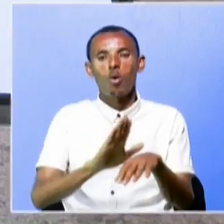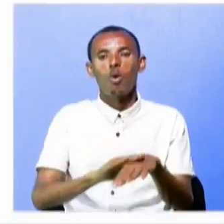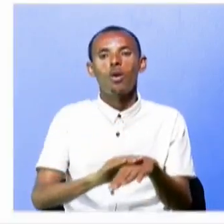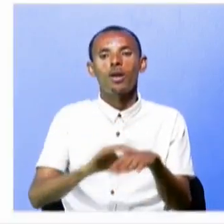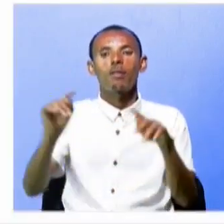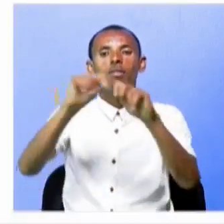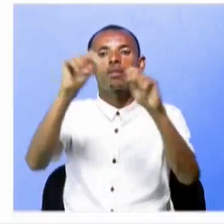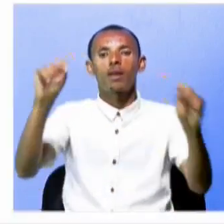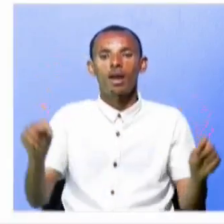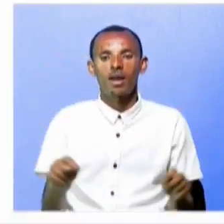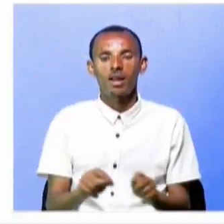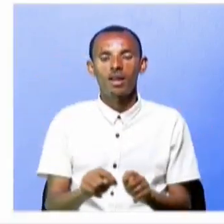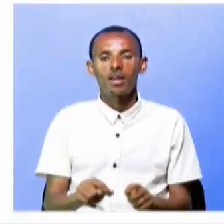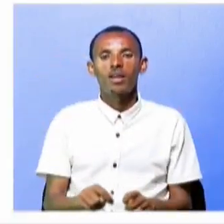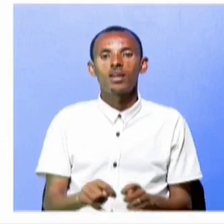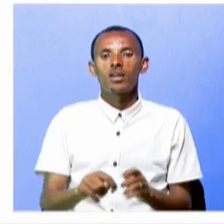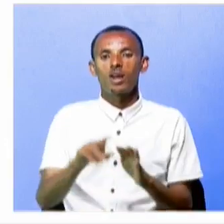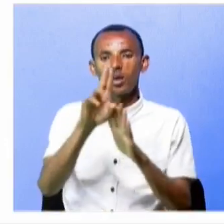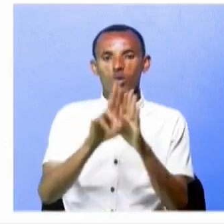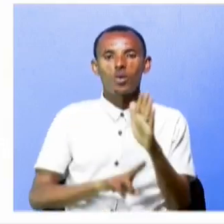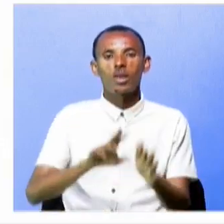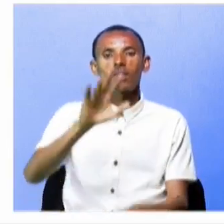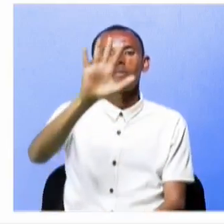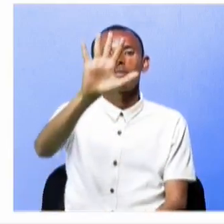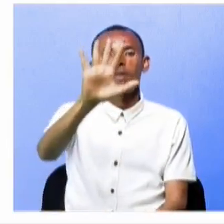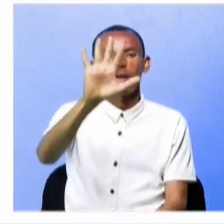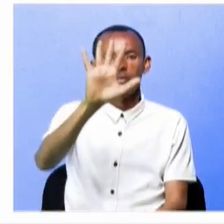okay? Unit 5